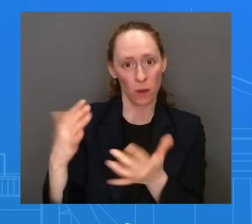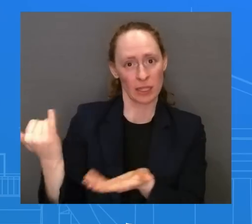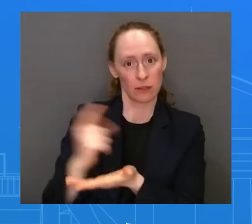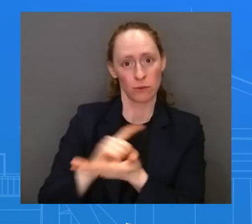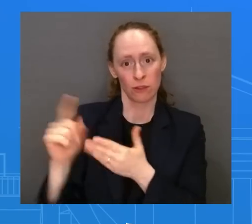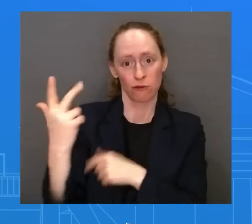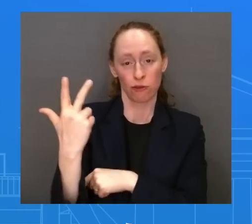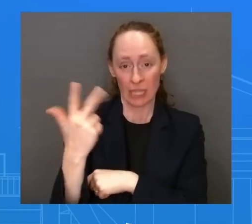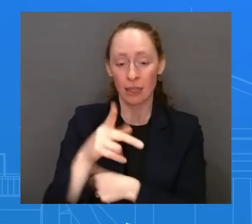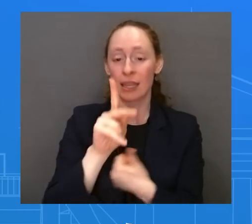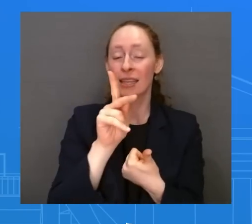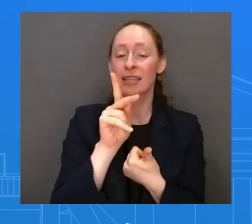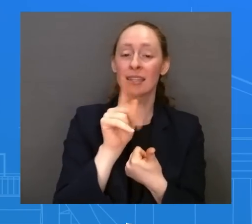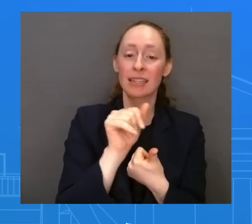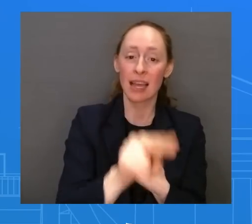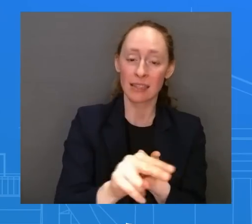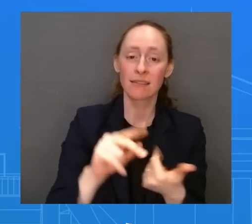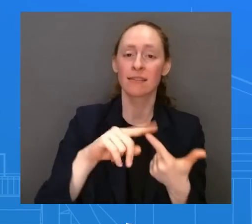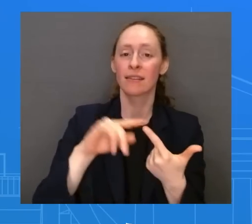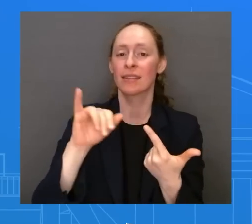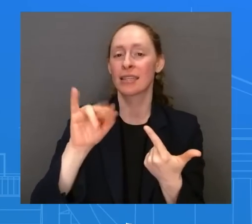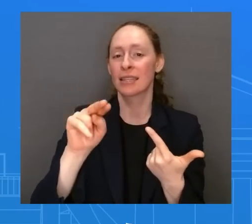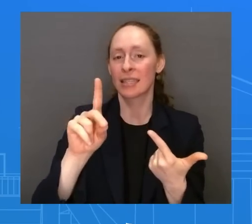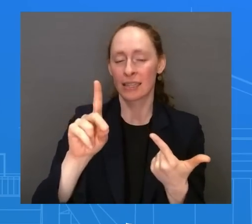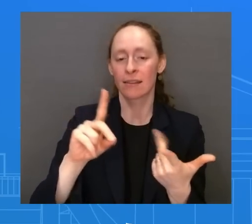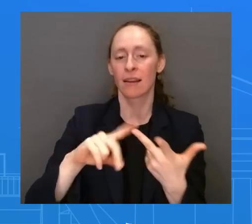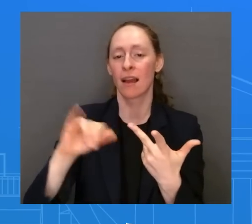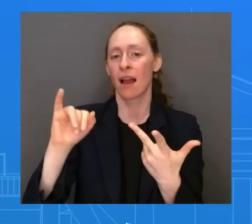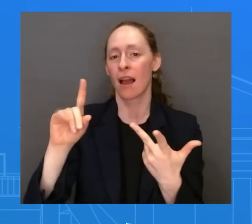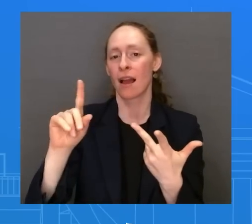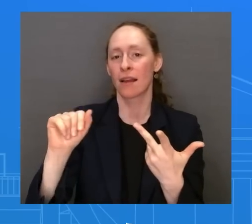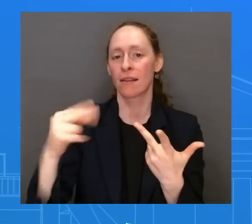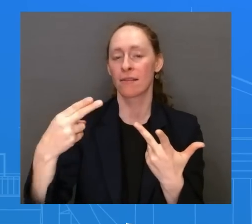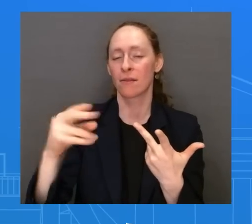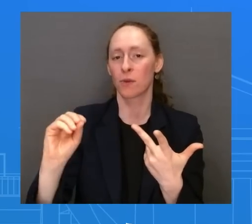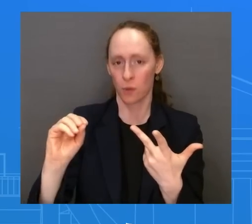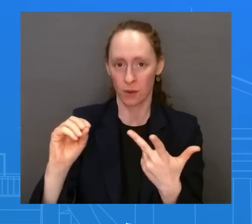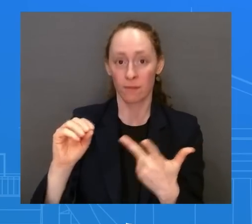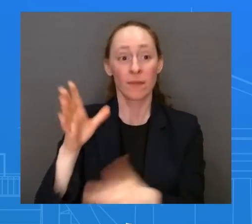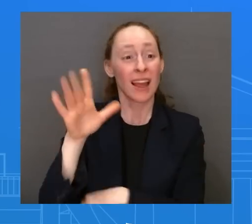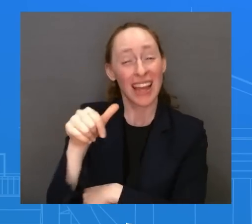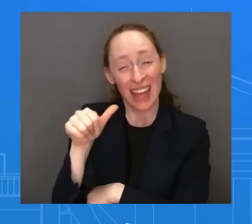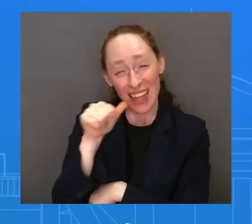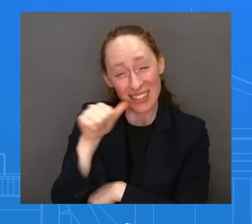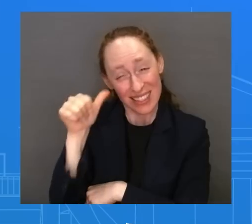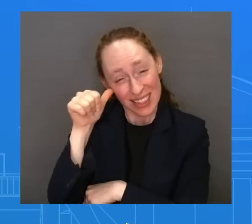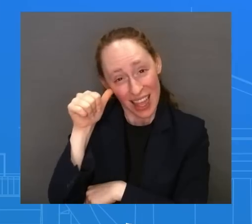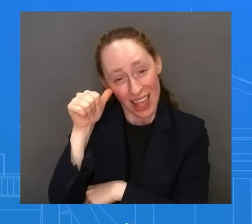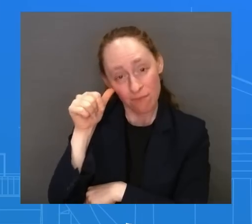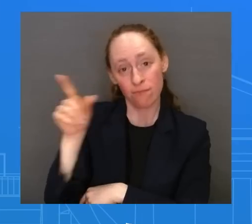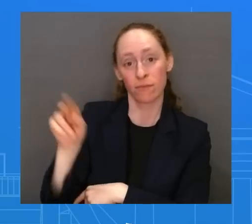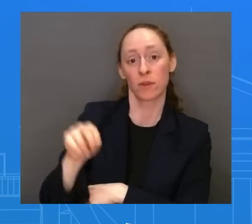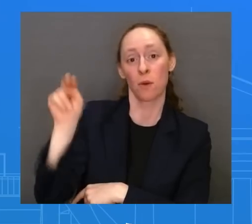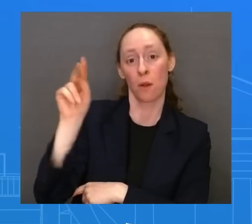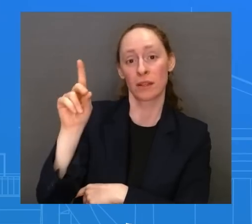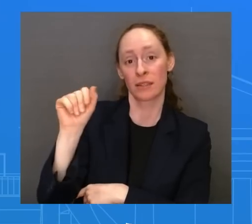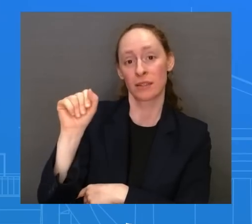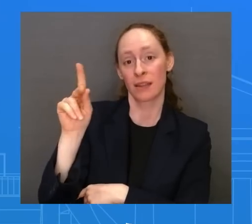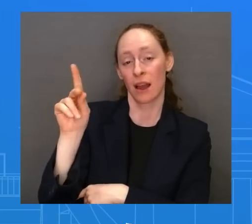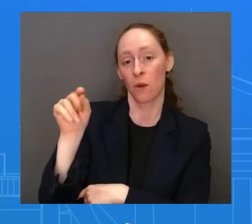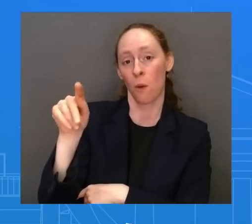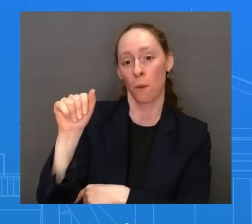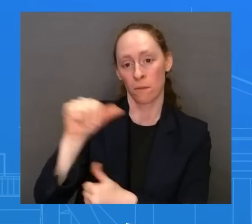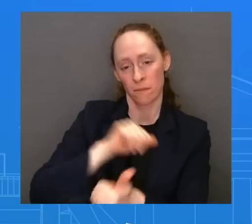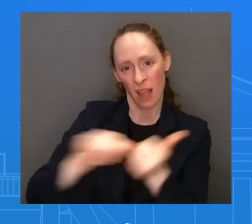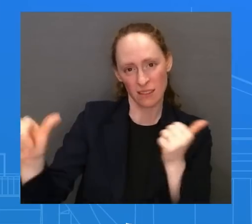just yesterday the North Dakota Senate passed 10 anti-lgbtq bills in just one day